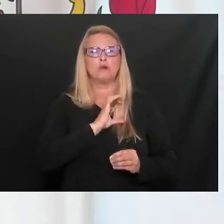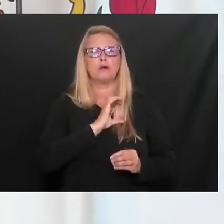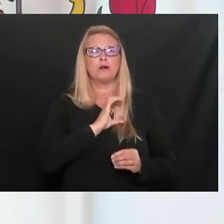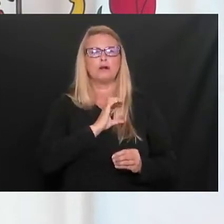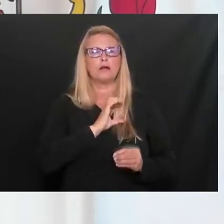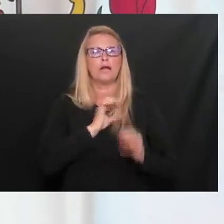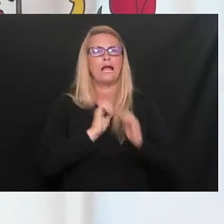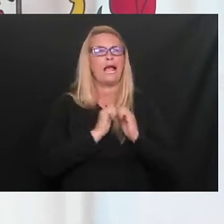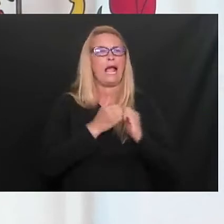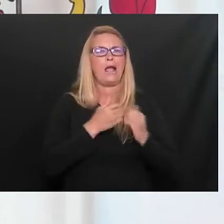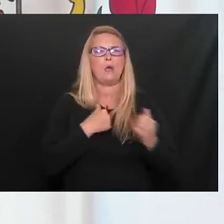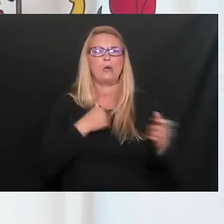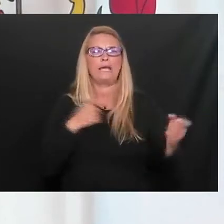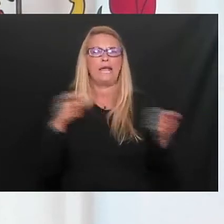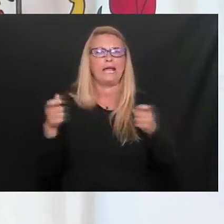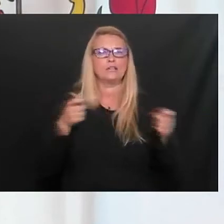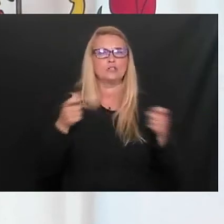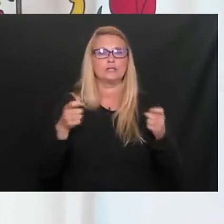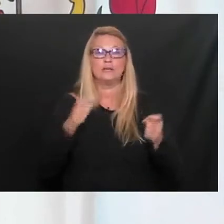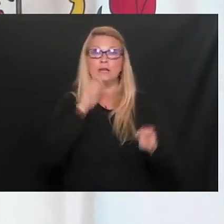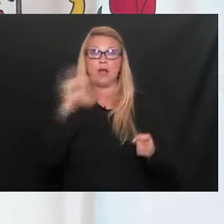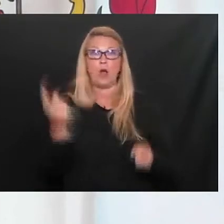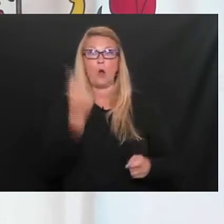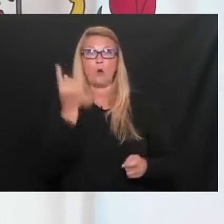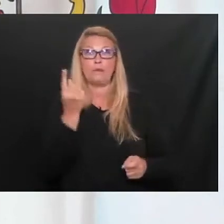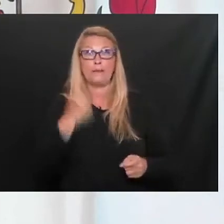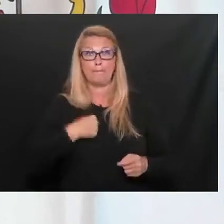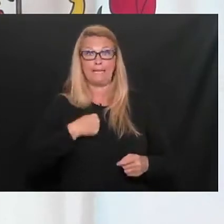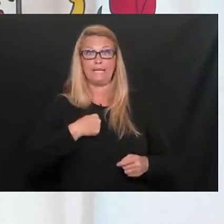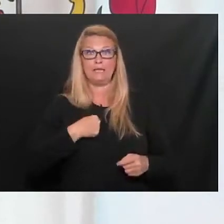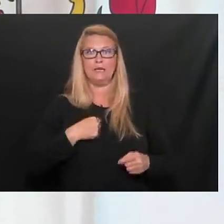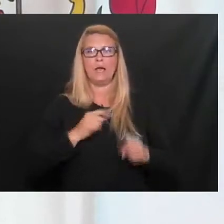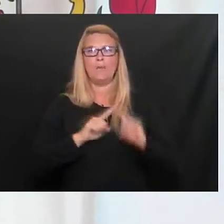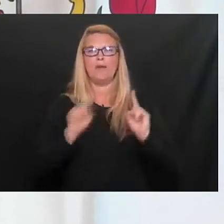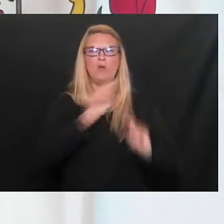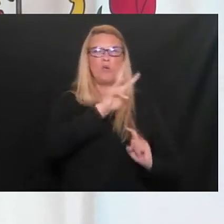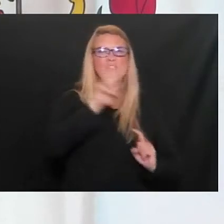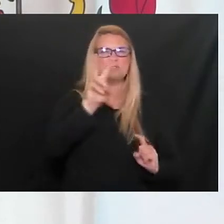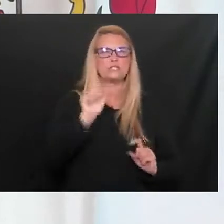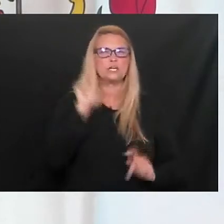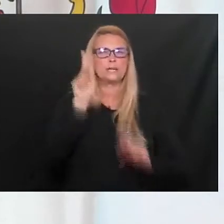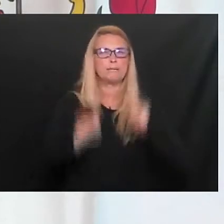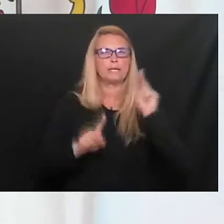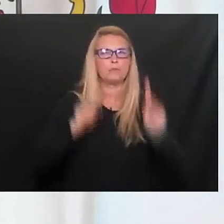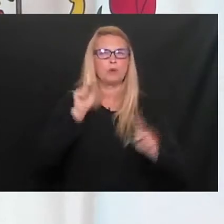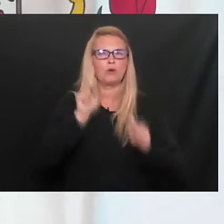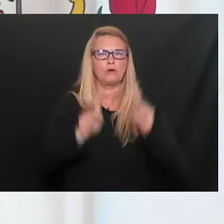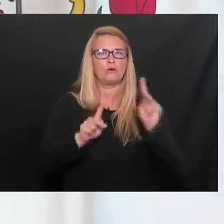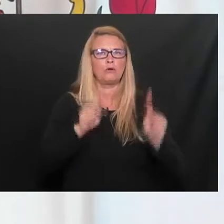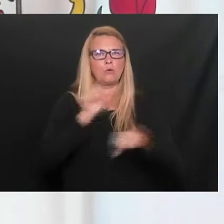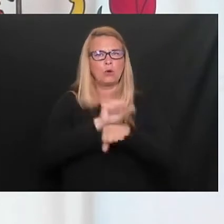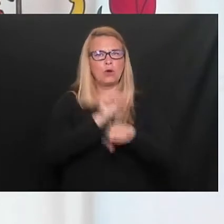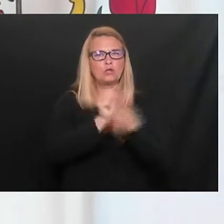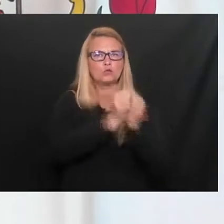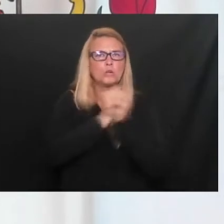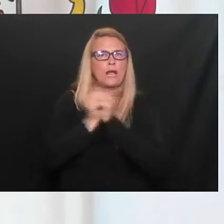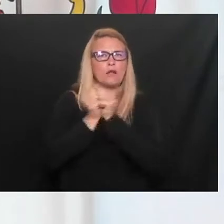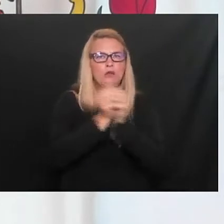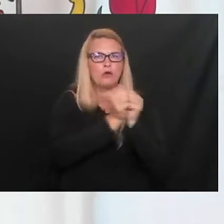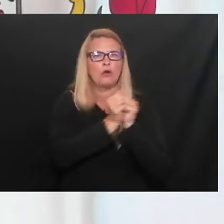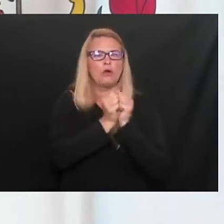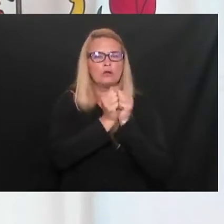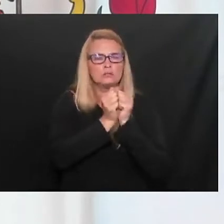tough. And I don't mean how I've handled it, I mean how West Virginians have handled the really tough. And so